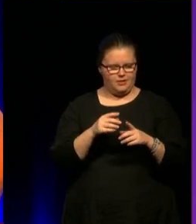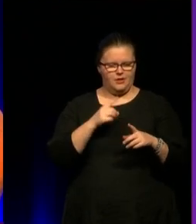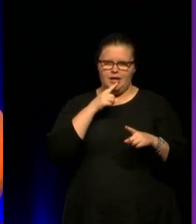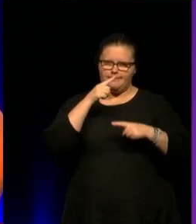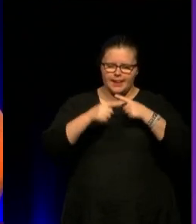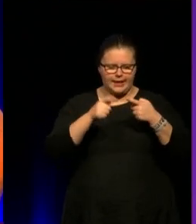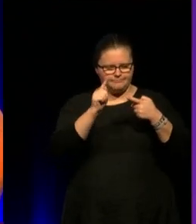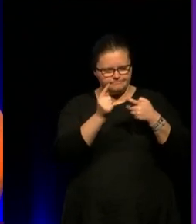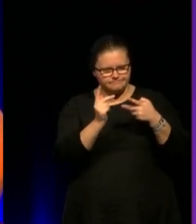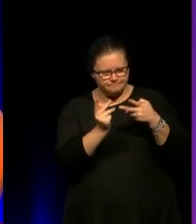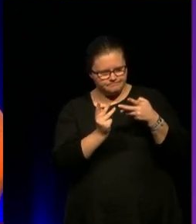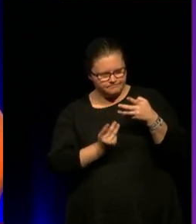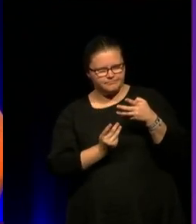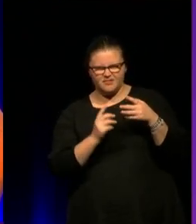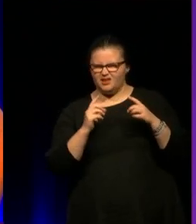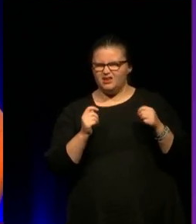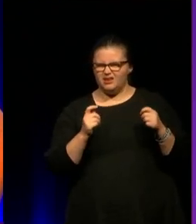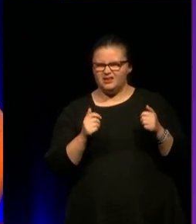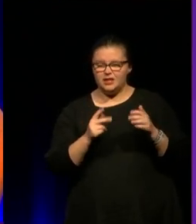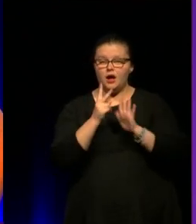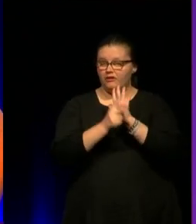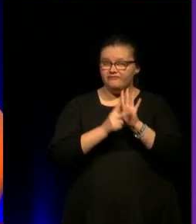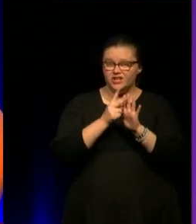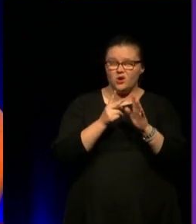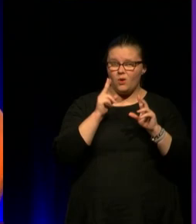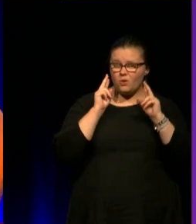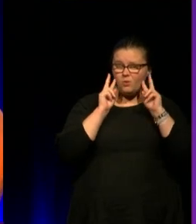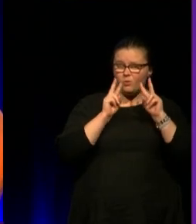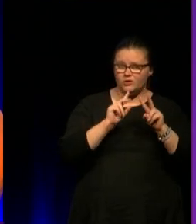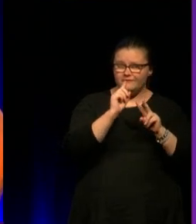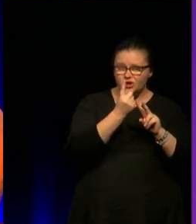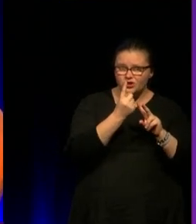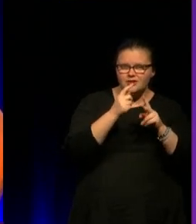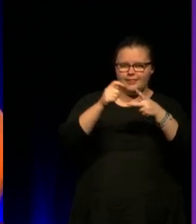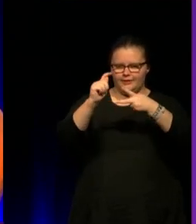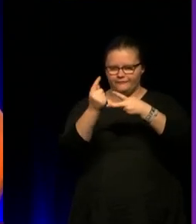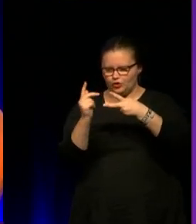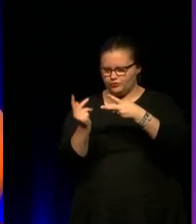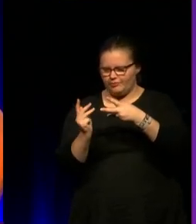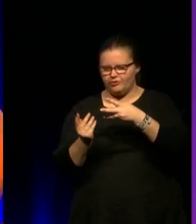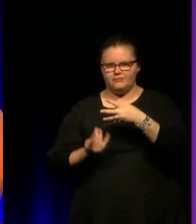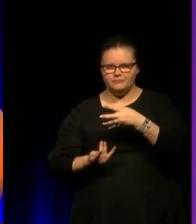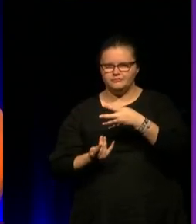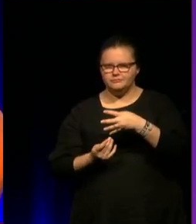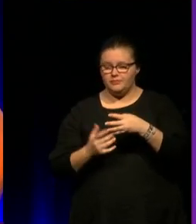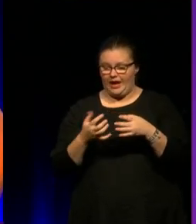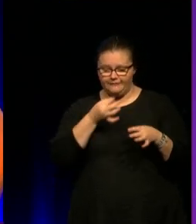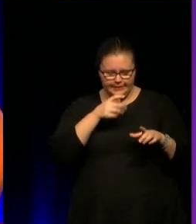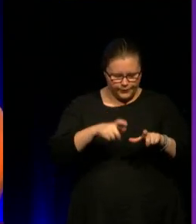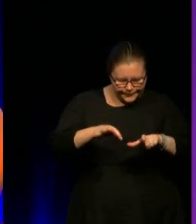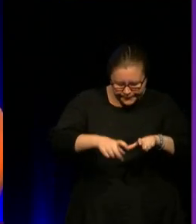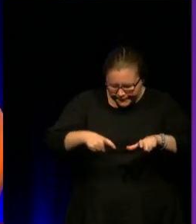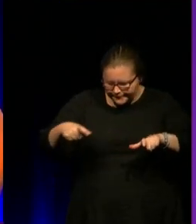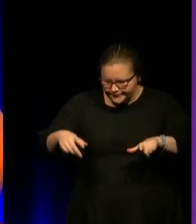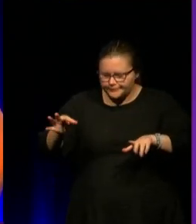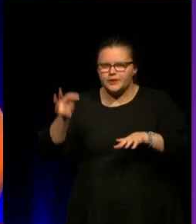the test step by step. There's actually a video first and then step by step instructions. And a swab and stuff. Yeah, you take a swab. You take a